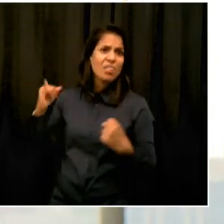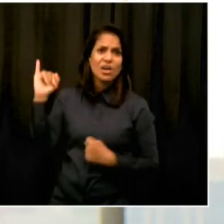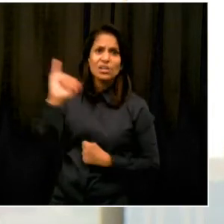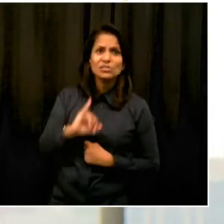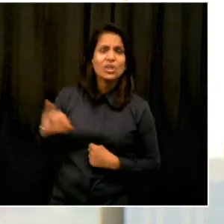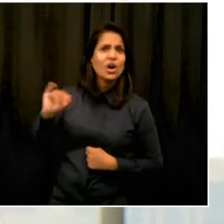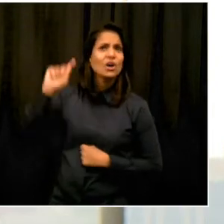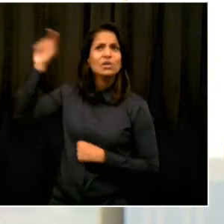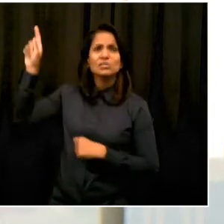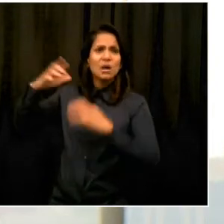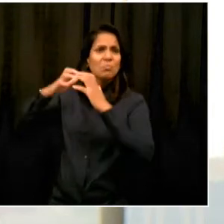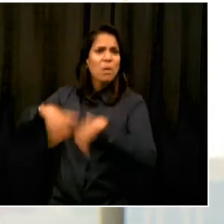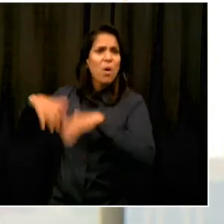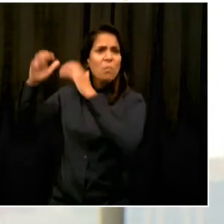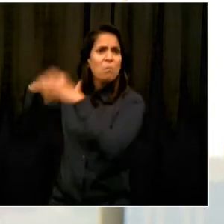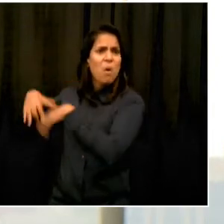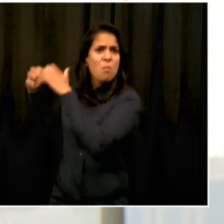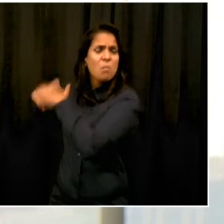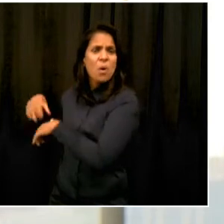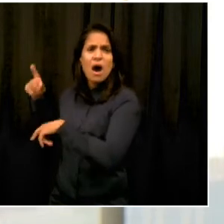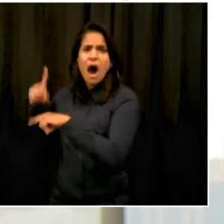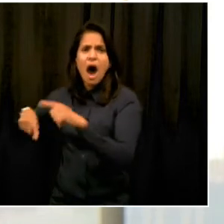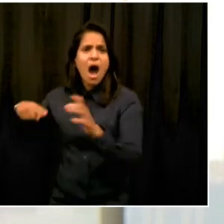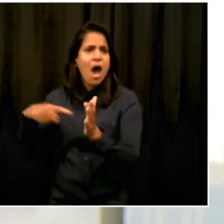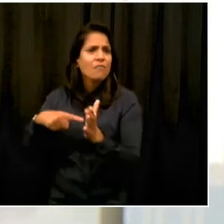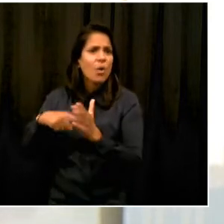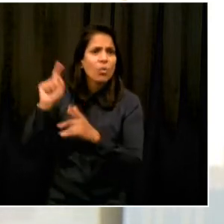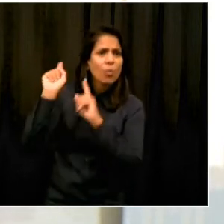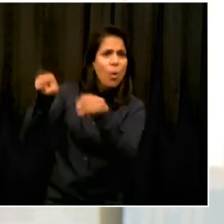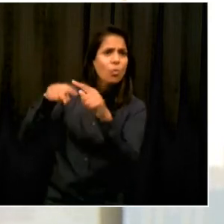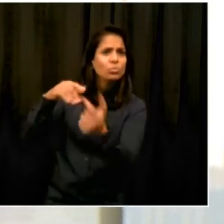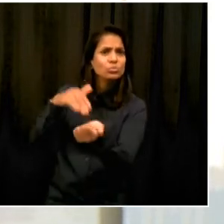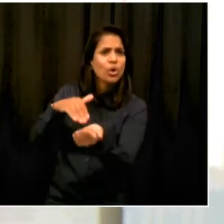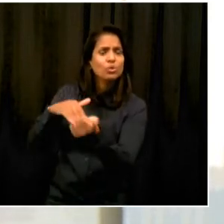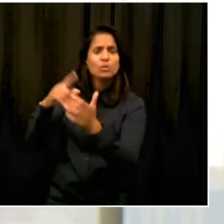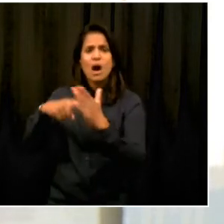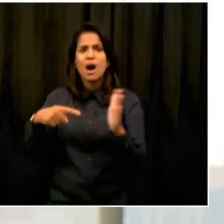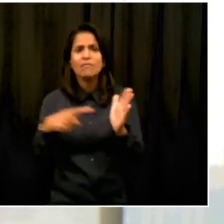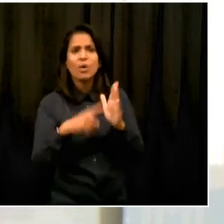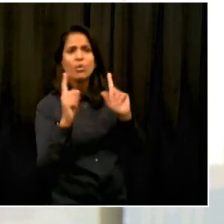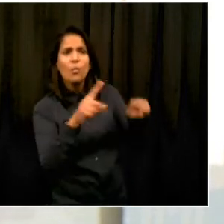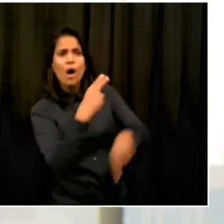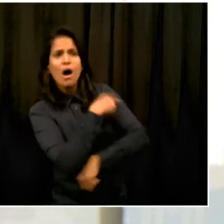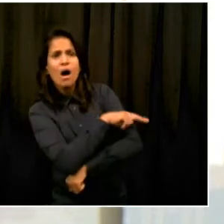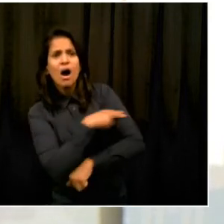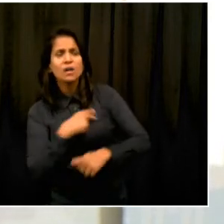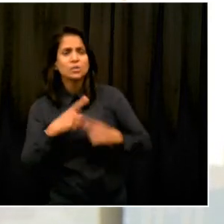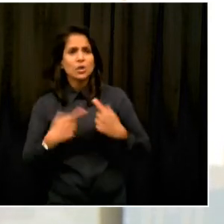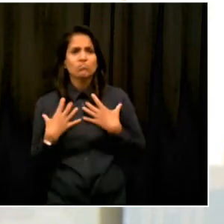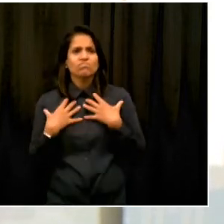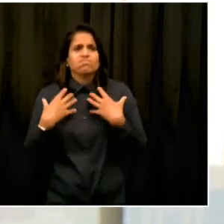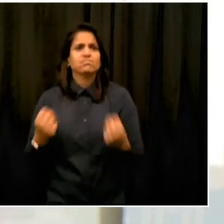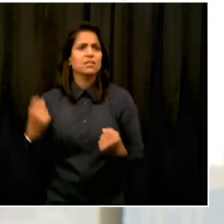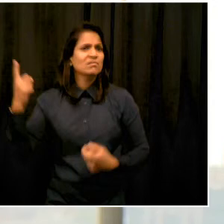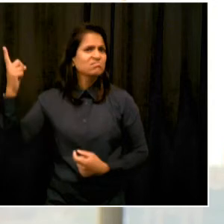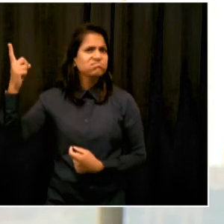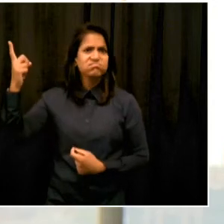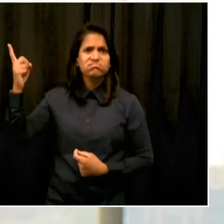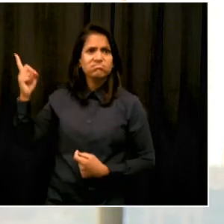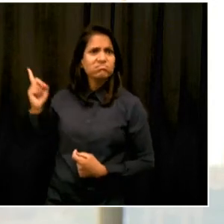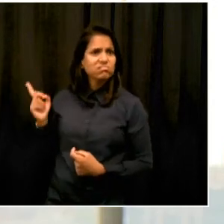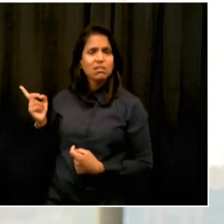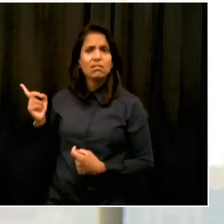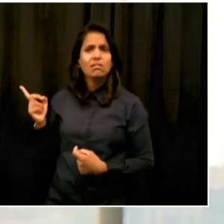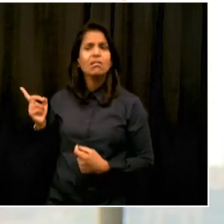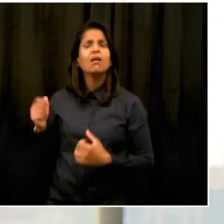Our foundational problem. But in New York City, we have built our own version.